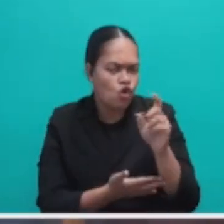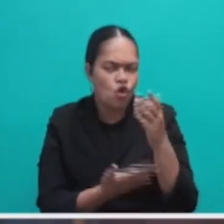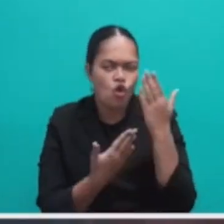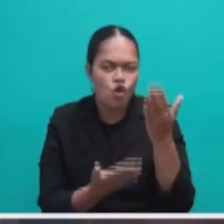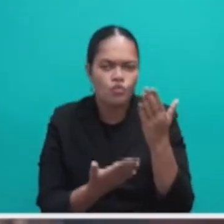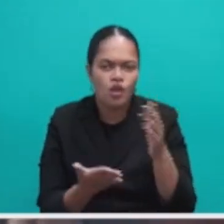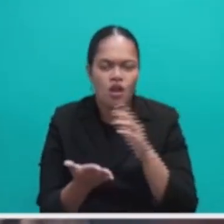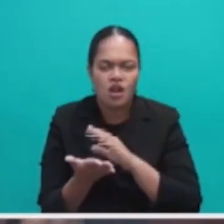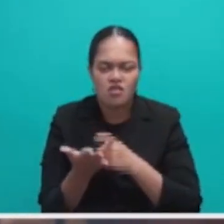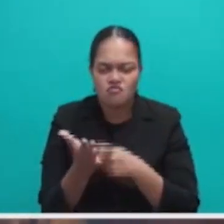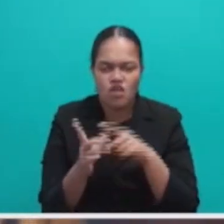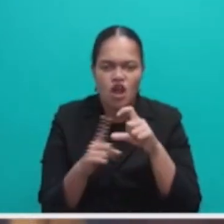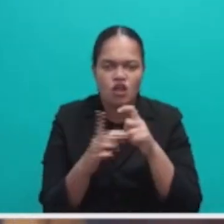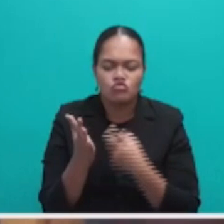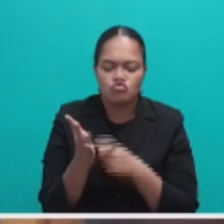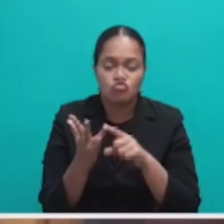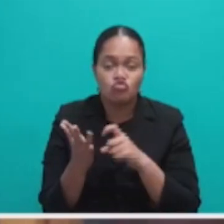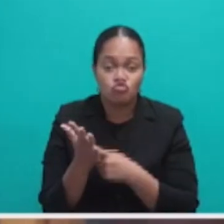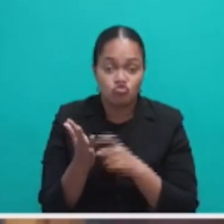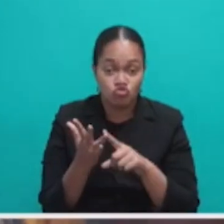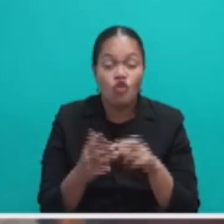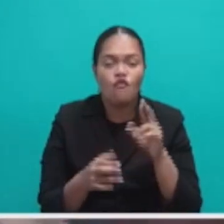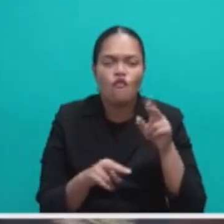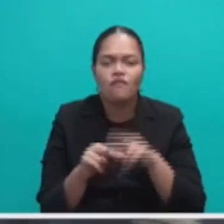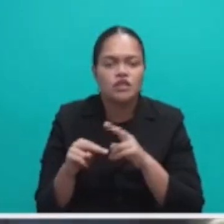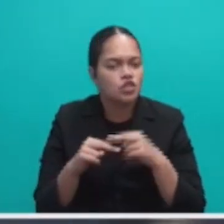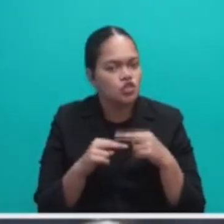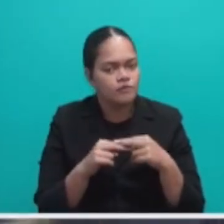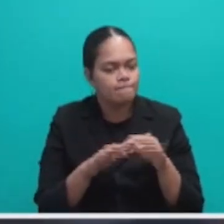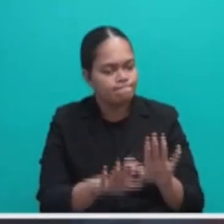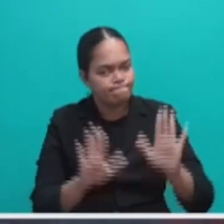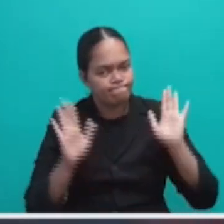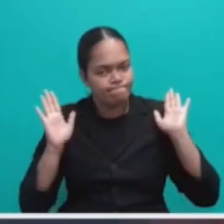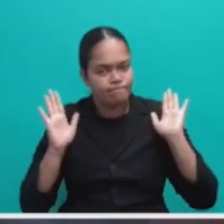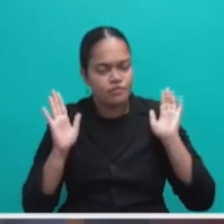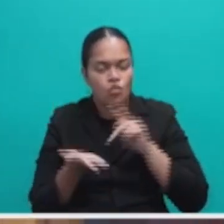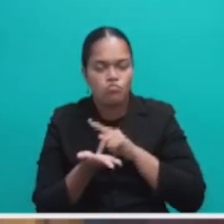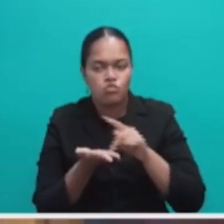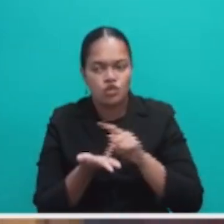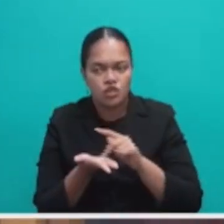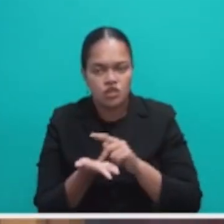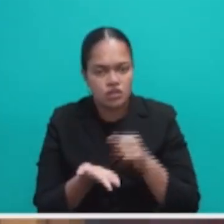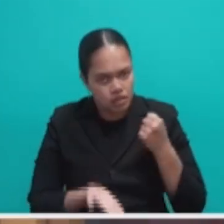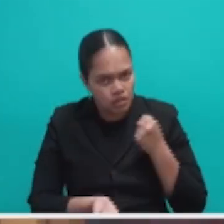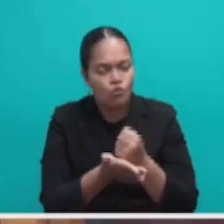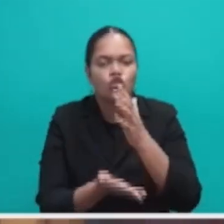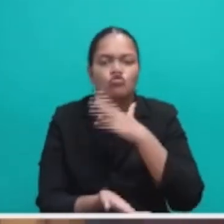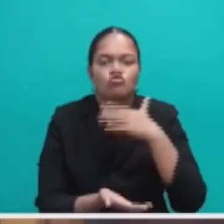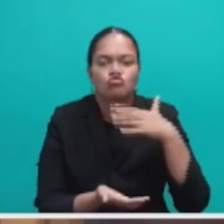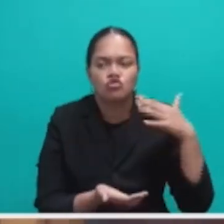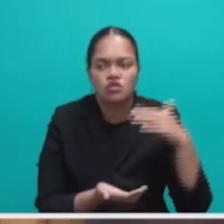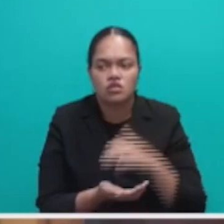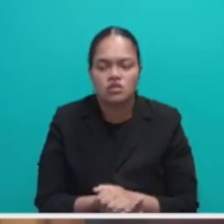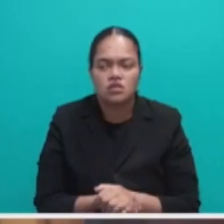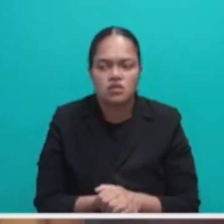Rondrondo yesterday to the Honorable Prime Minister for Fiji to withdraw its position and its support to Israel's occupation of